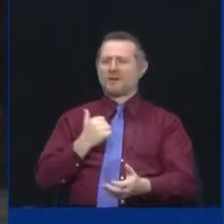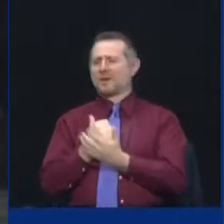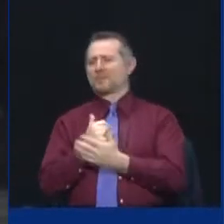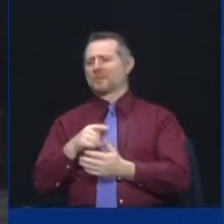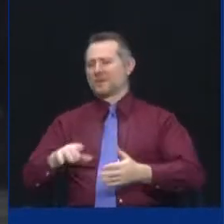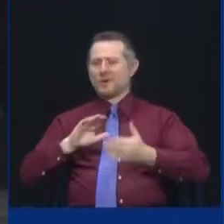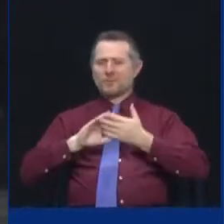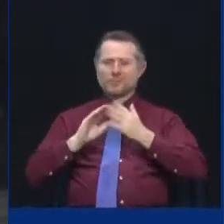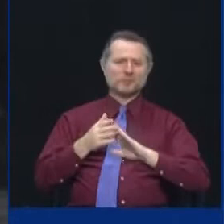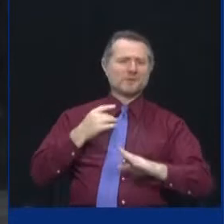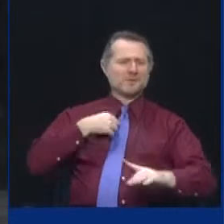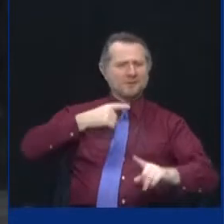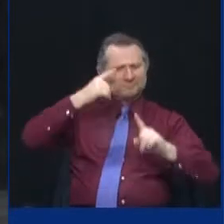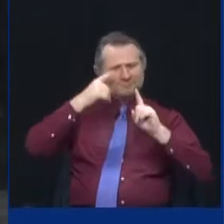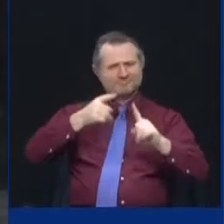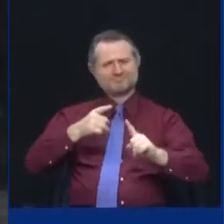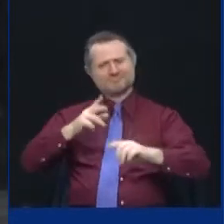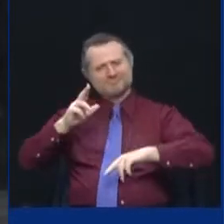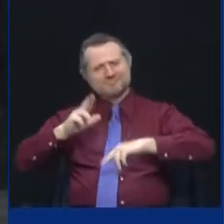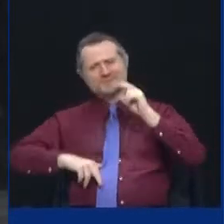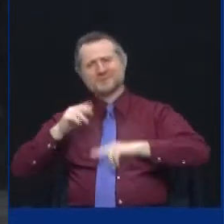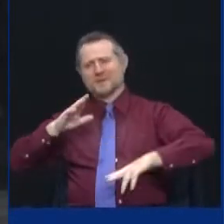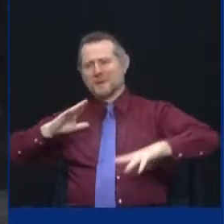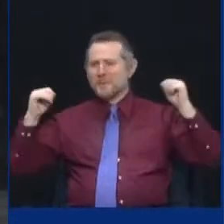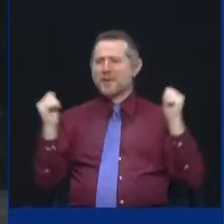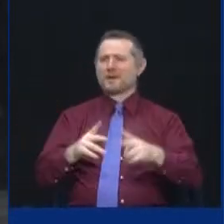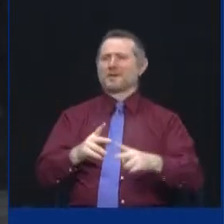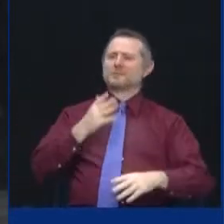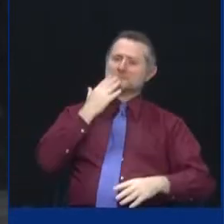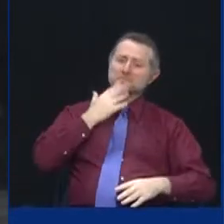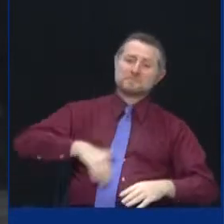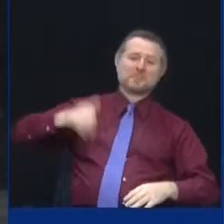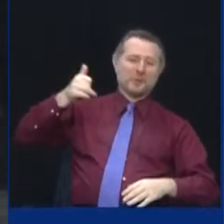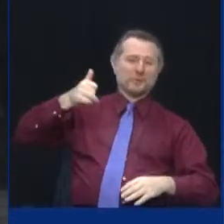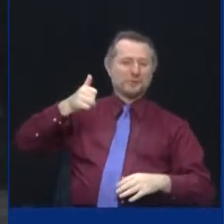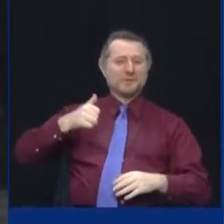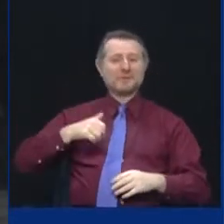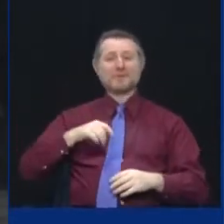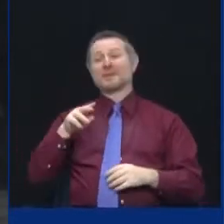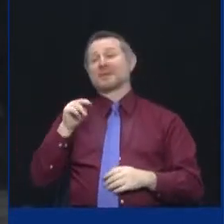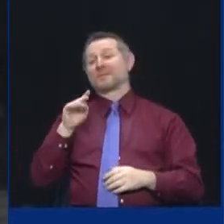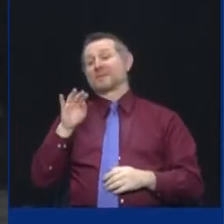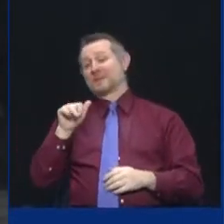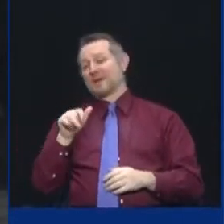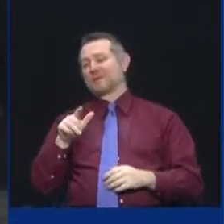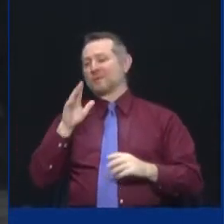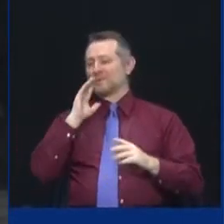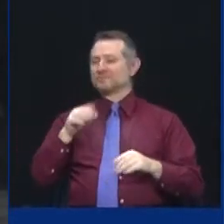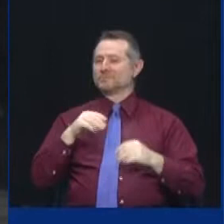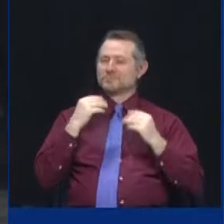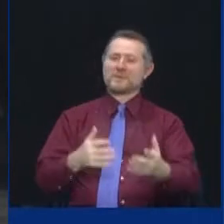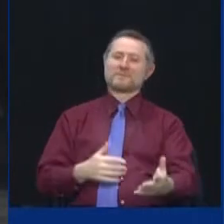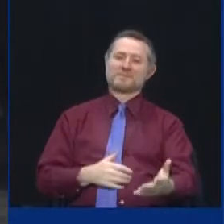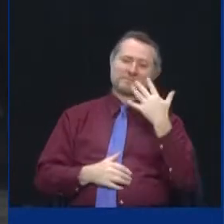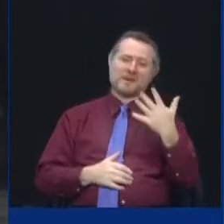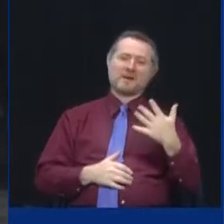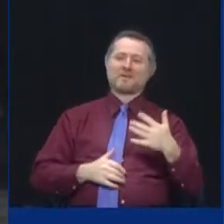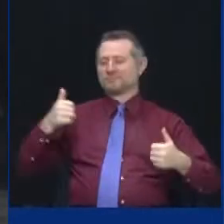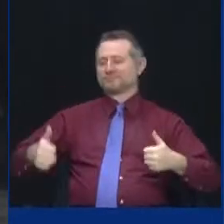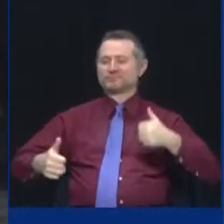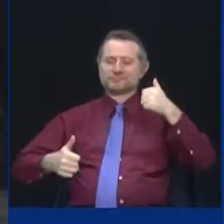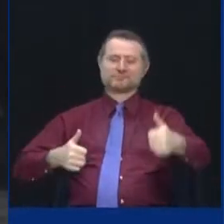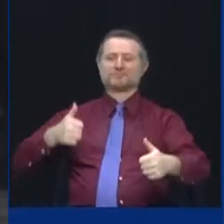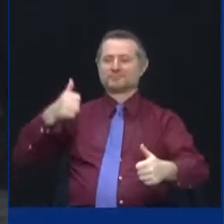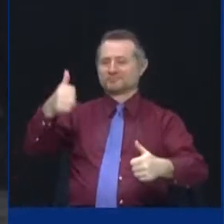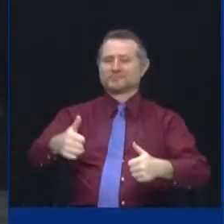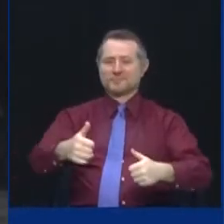want to build back better. The NFTA will provide 5 convenient sites at our busiest